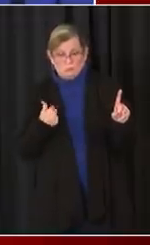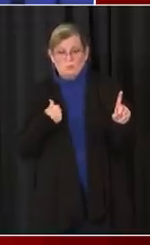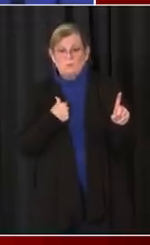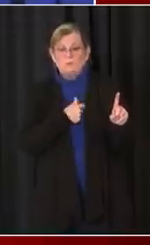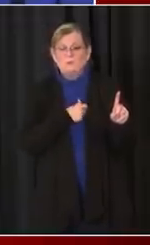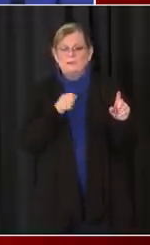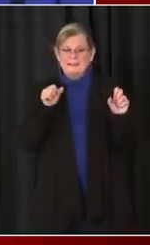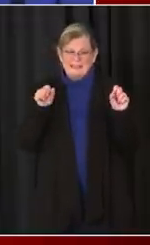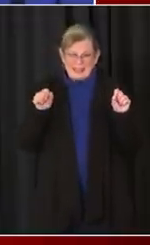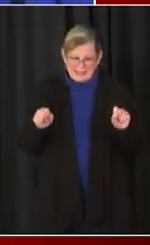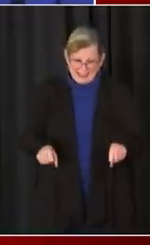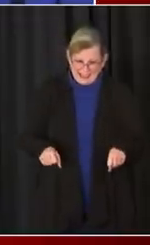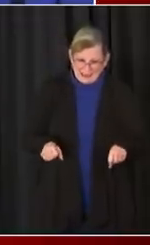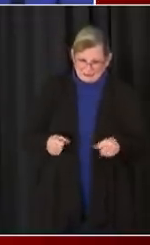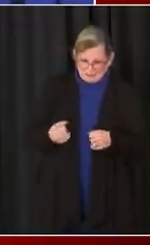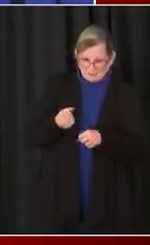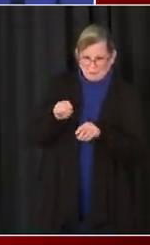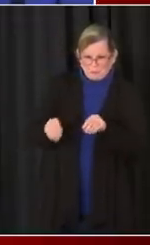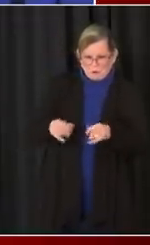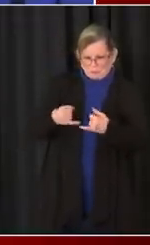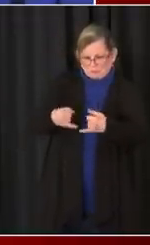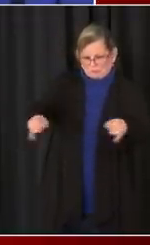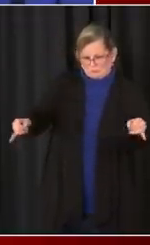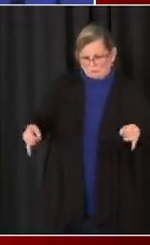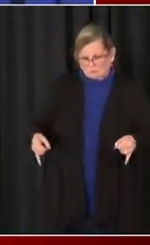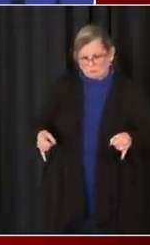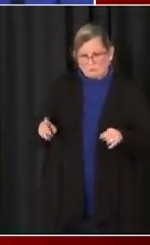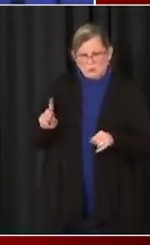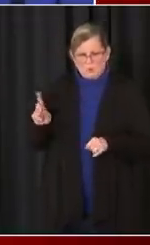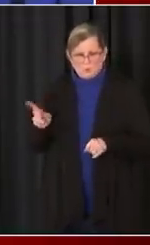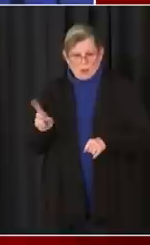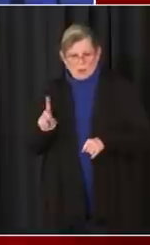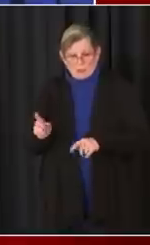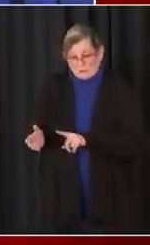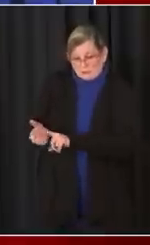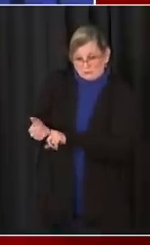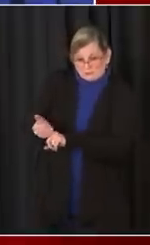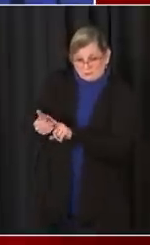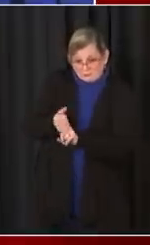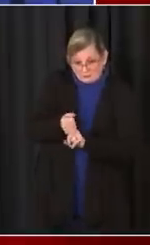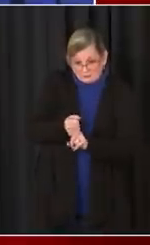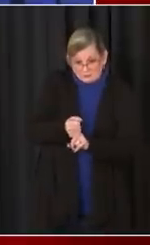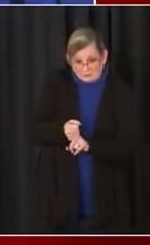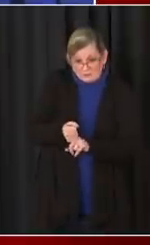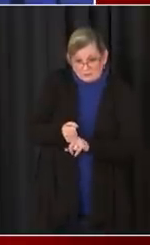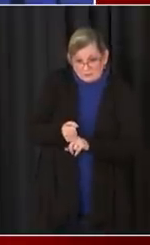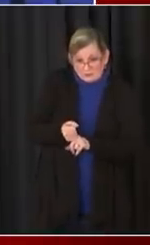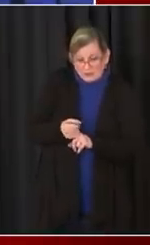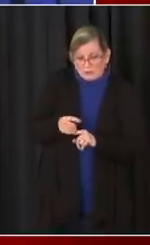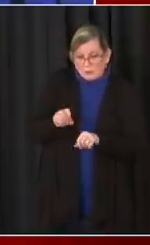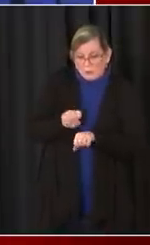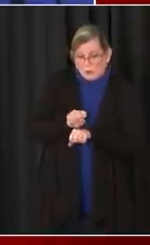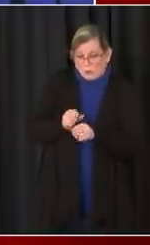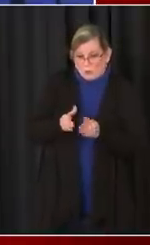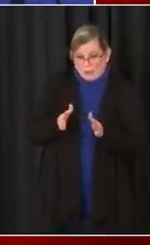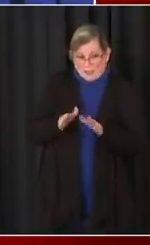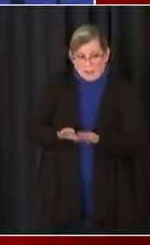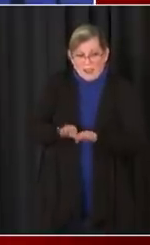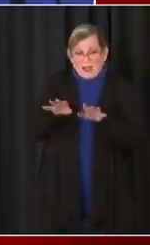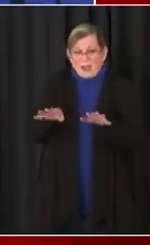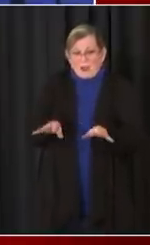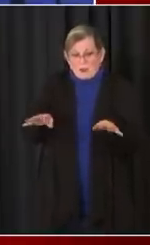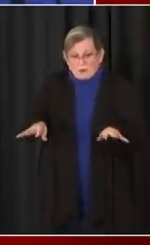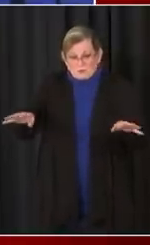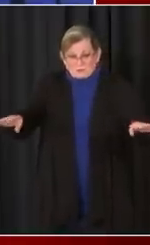able to secure the perimeter and have a strong perimeter, to make arrests and then start working our way out. The balance of that was